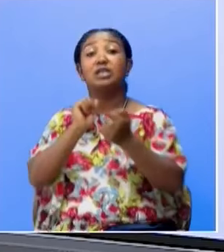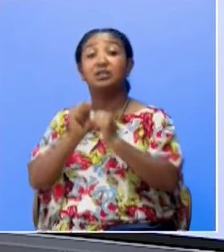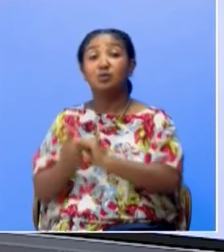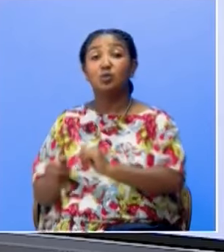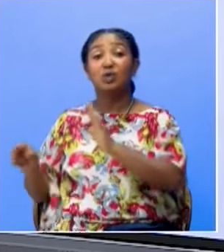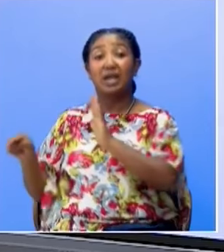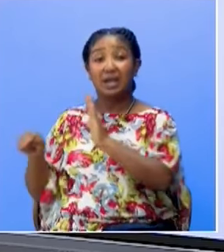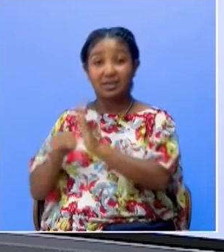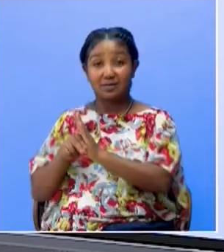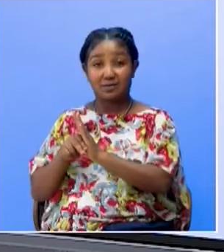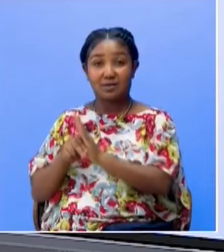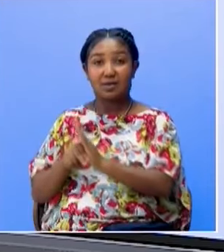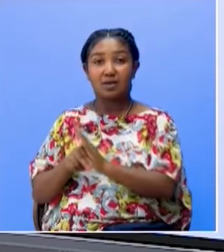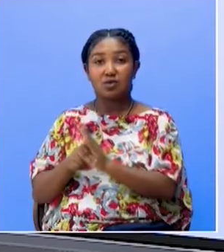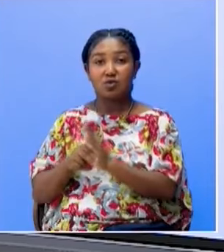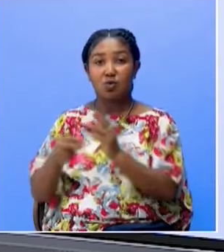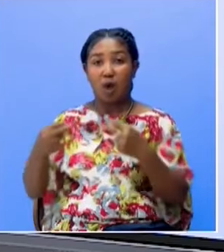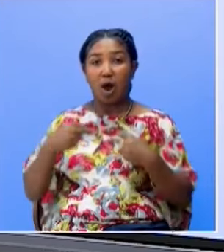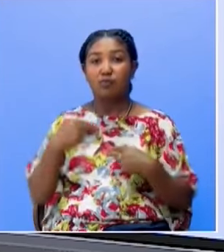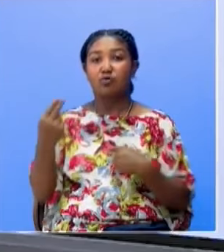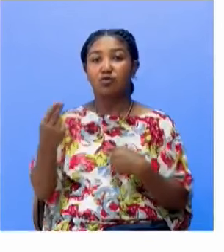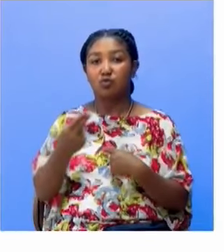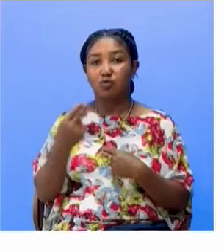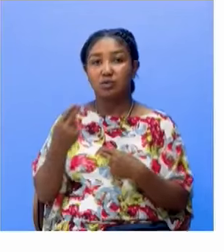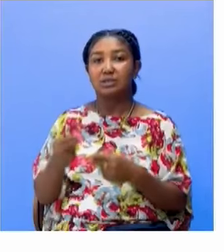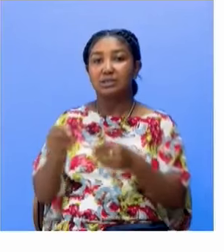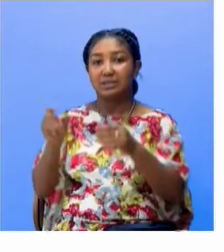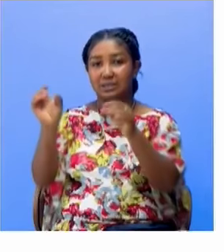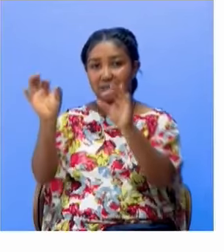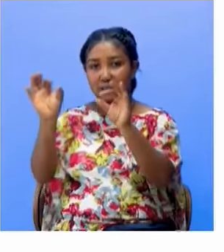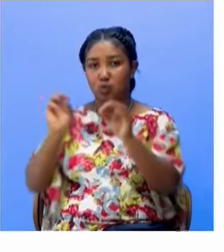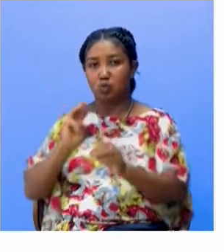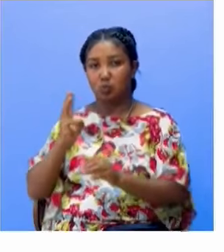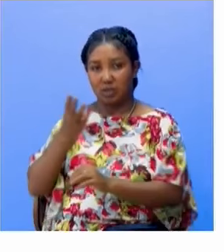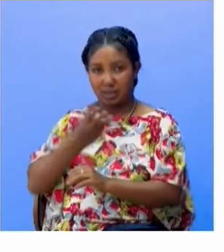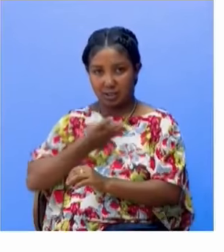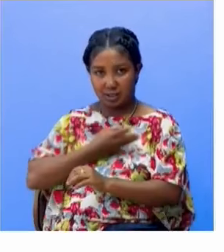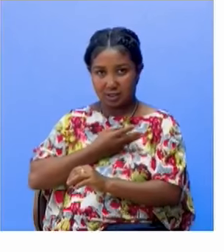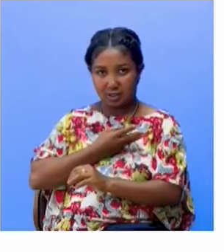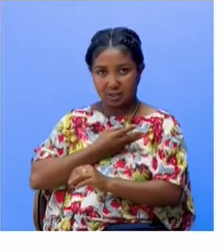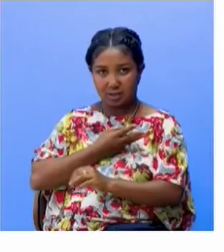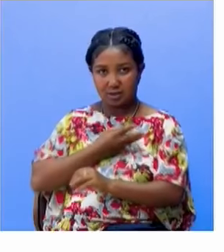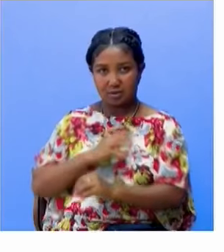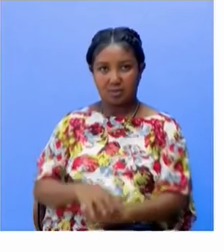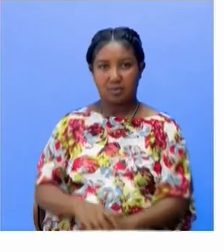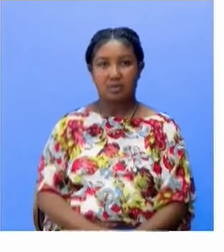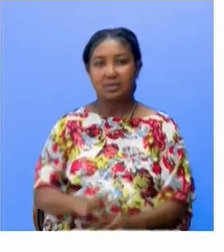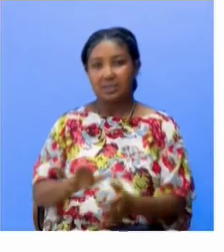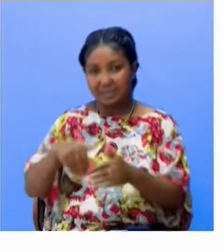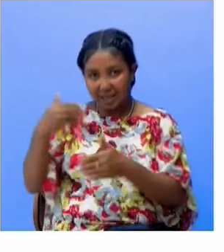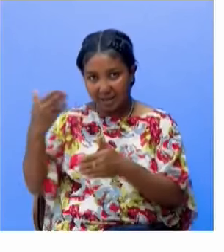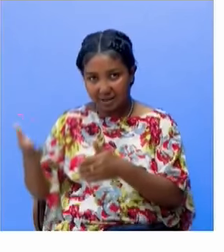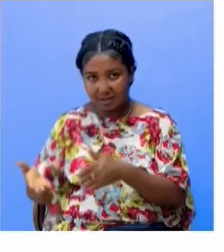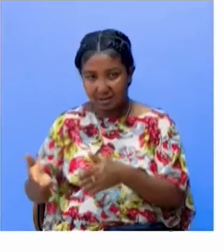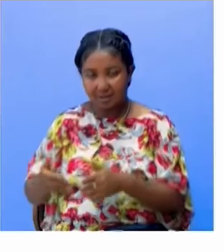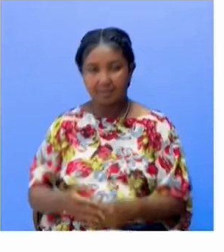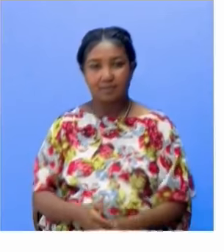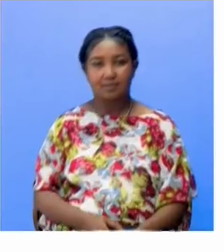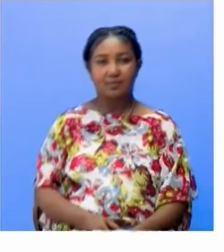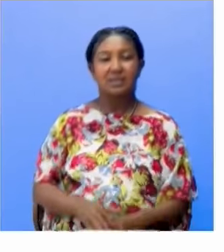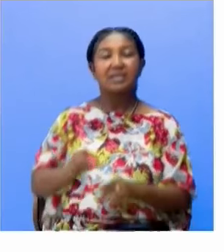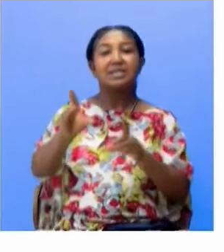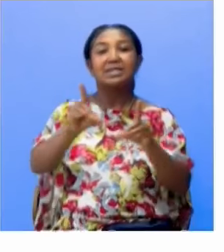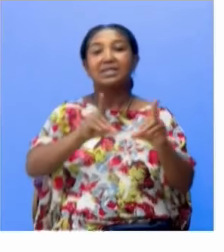into negative, we have to use this structure. We then